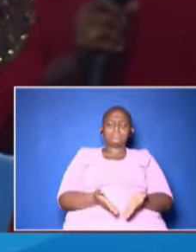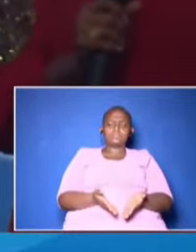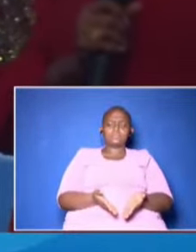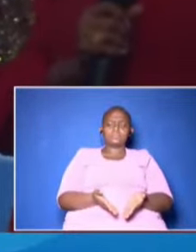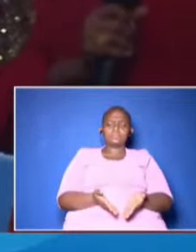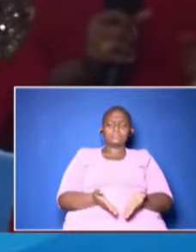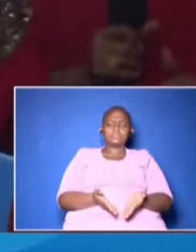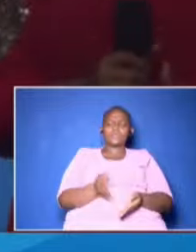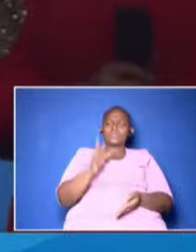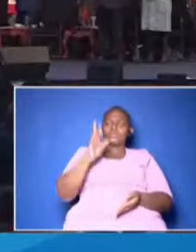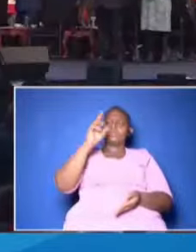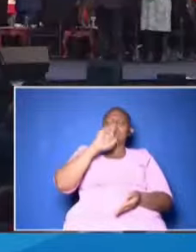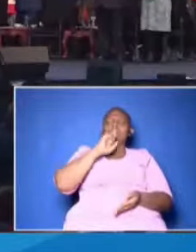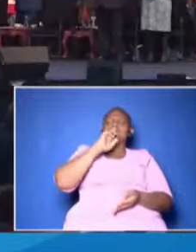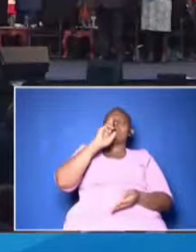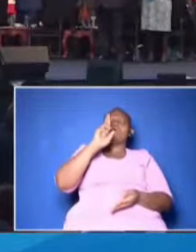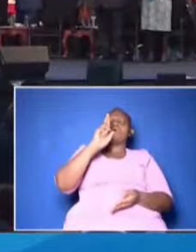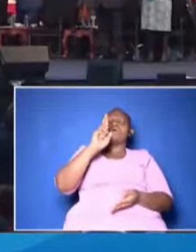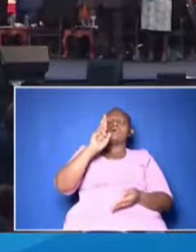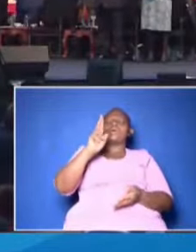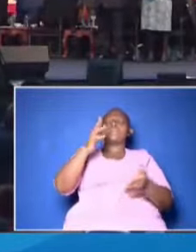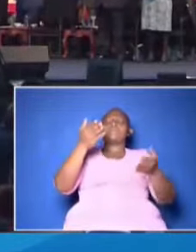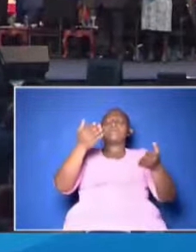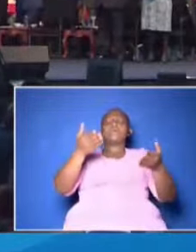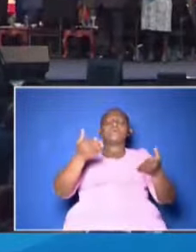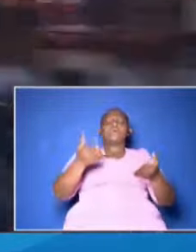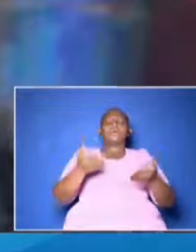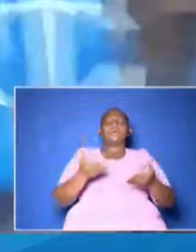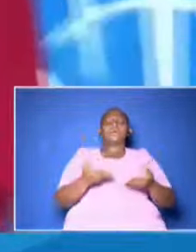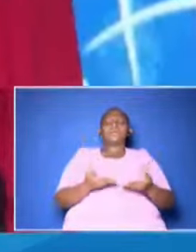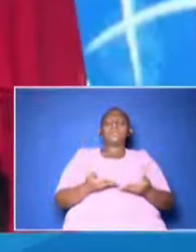place Thou Art